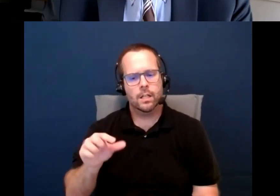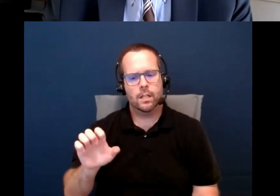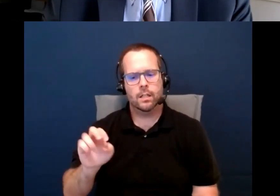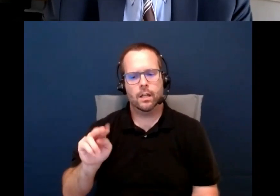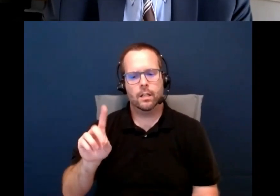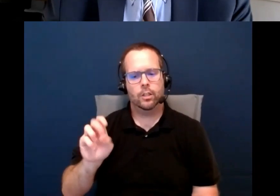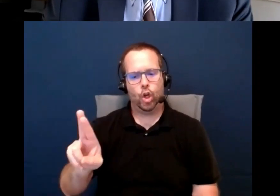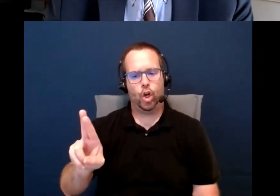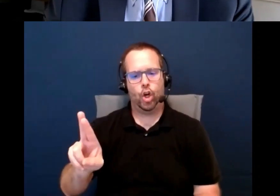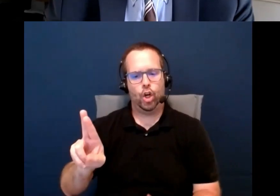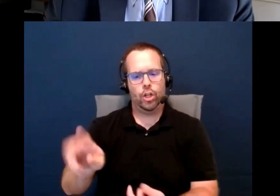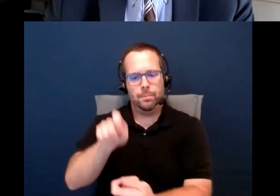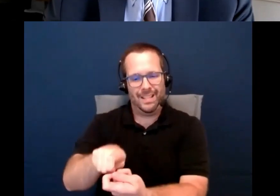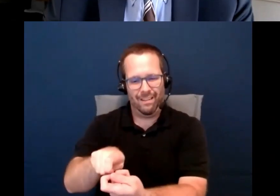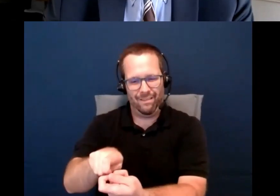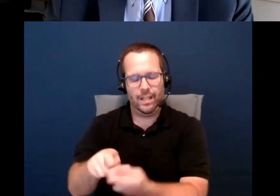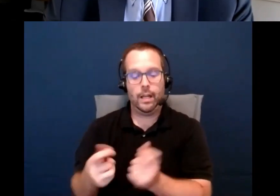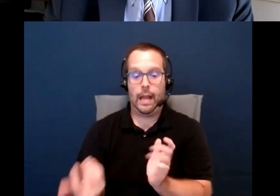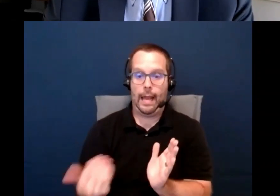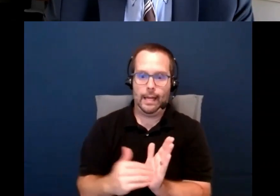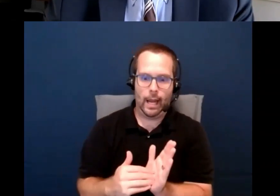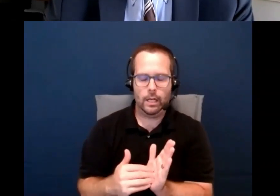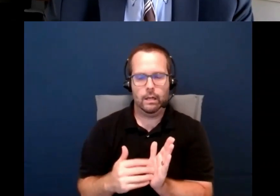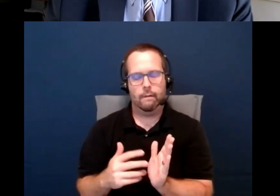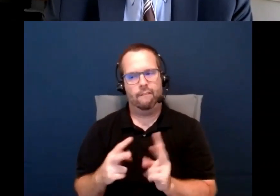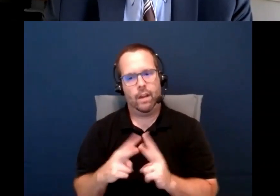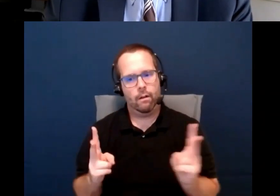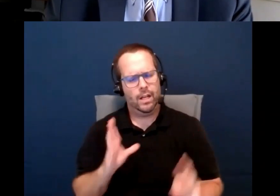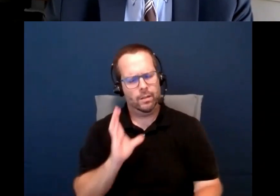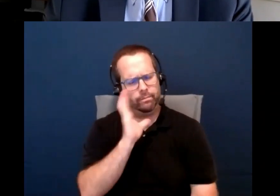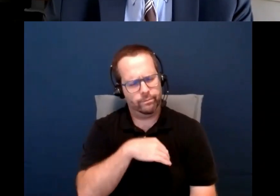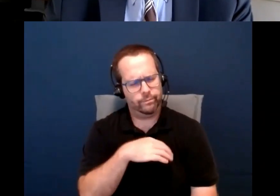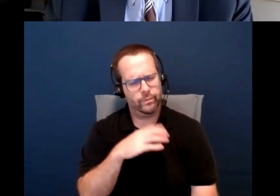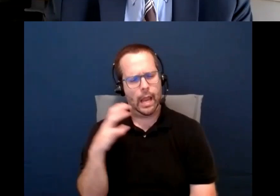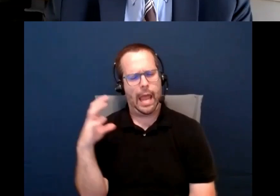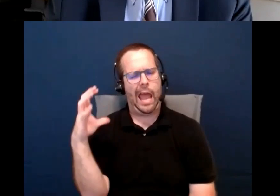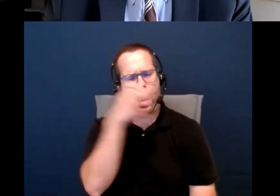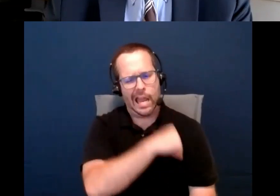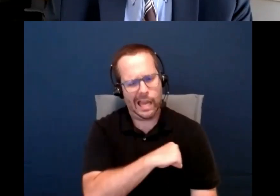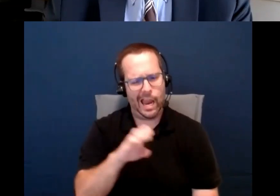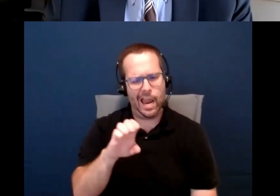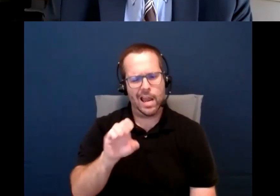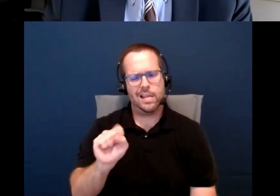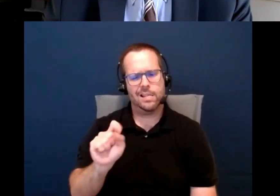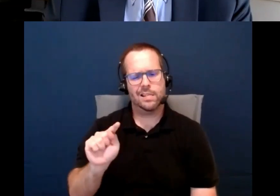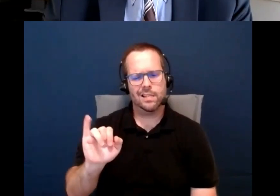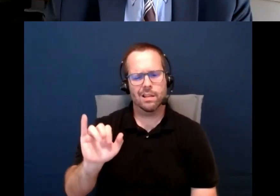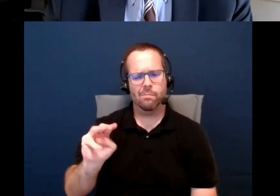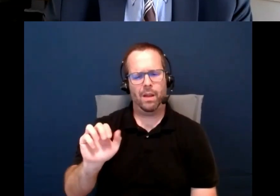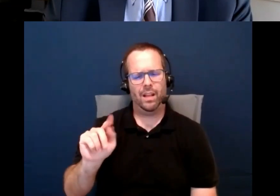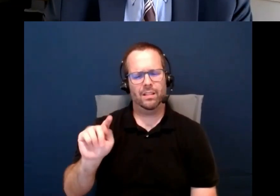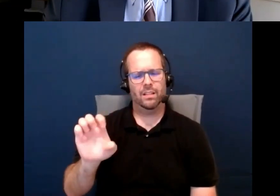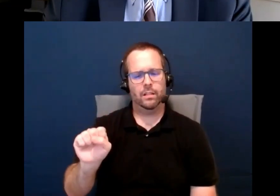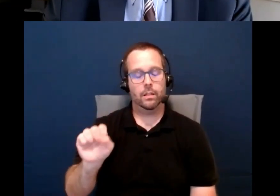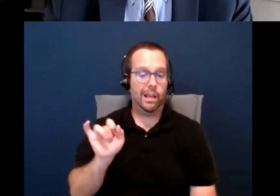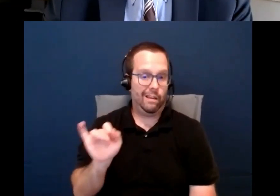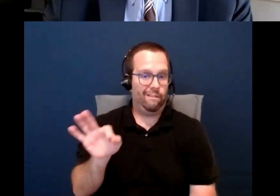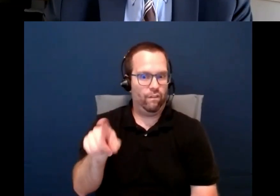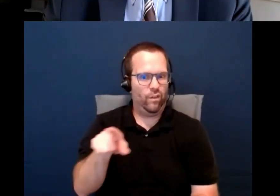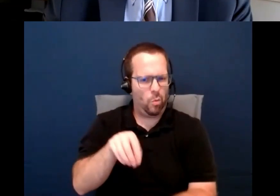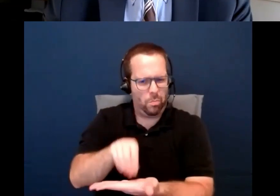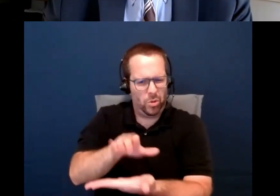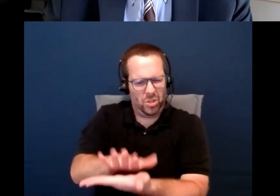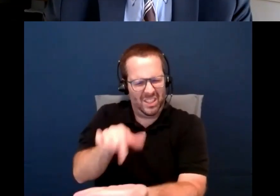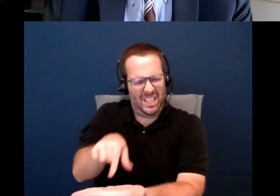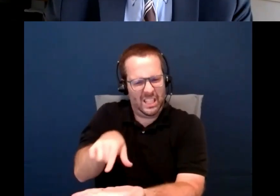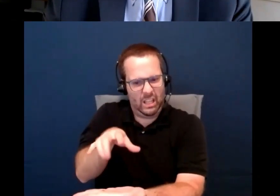very unusual estimates if you put them in that way. So I think it's really important to